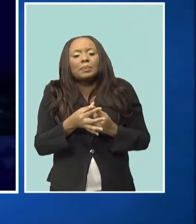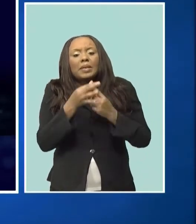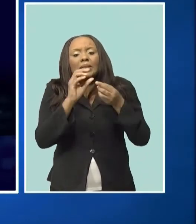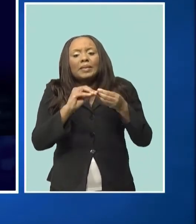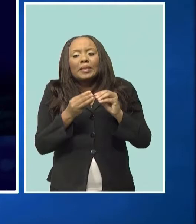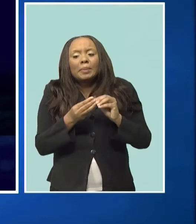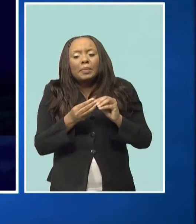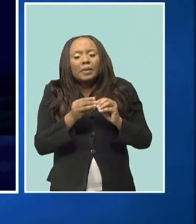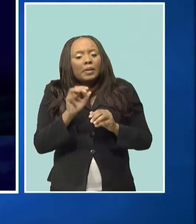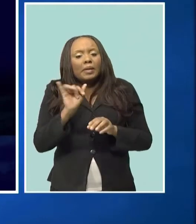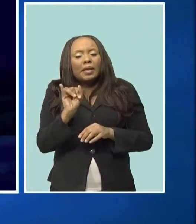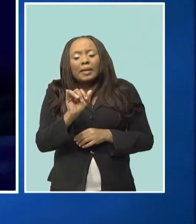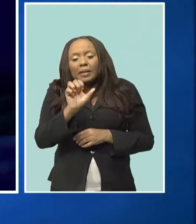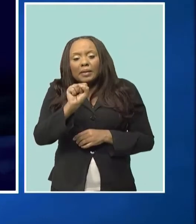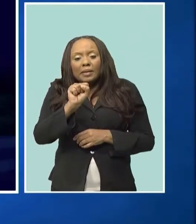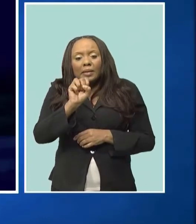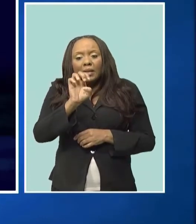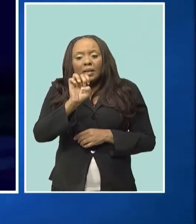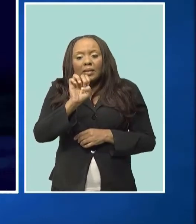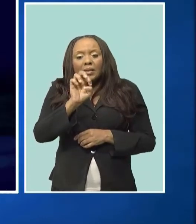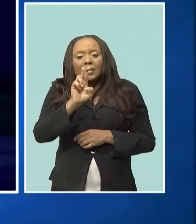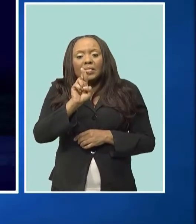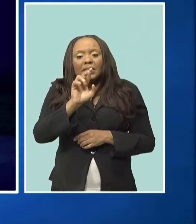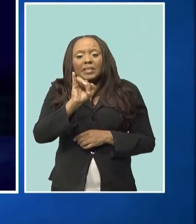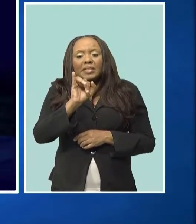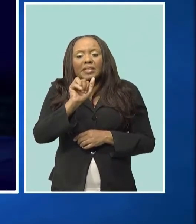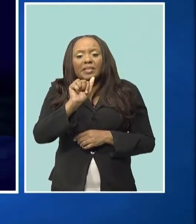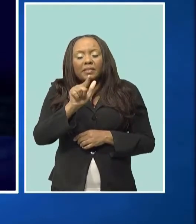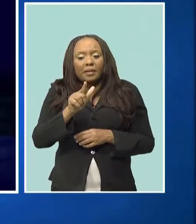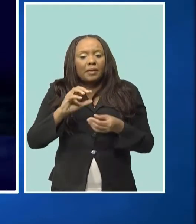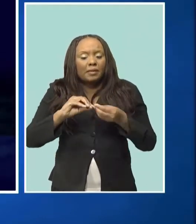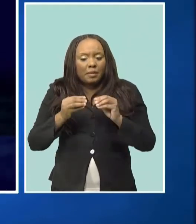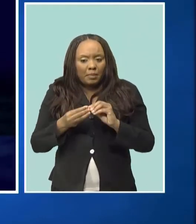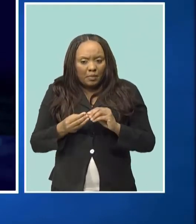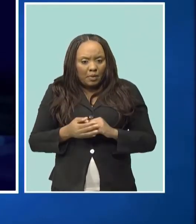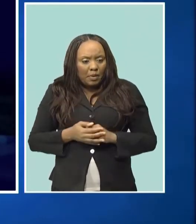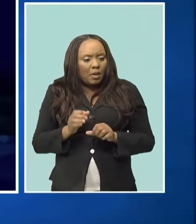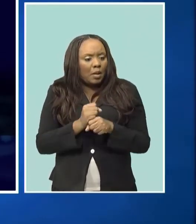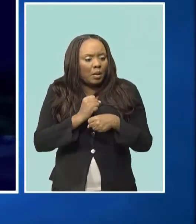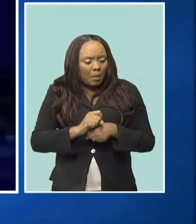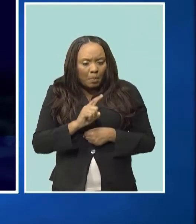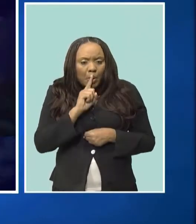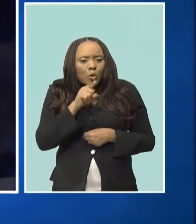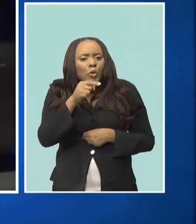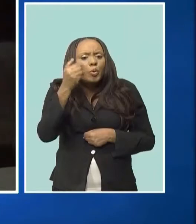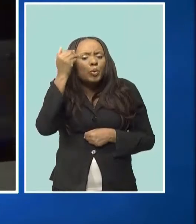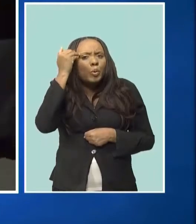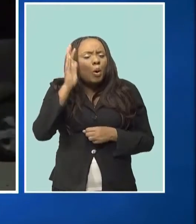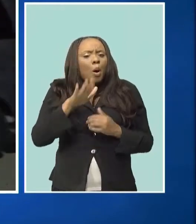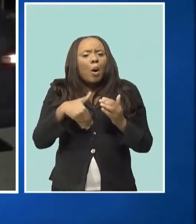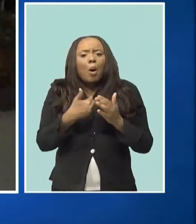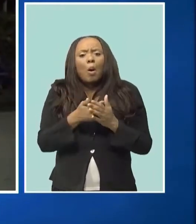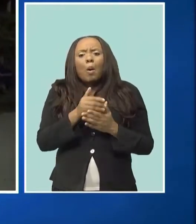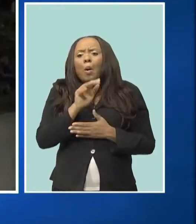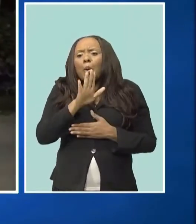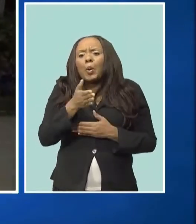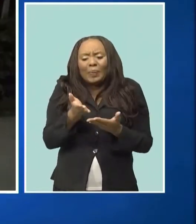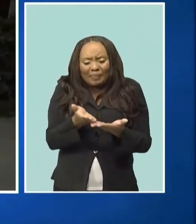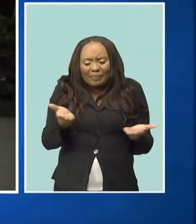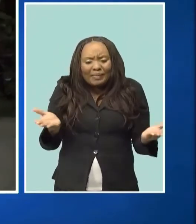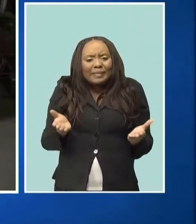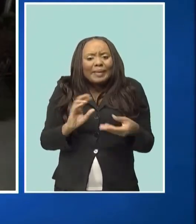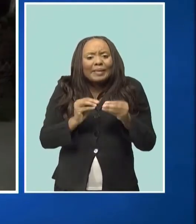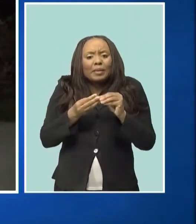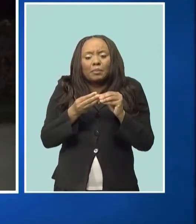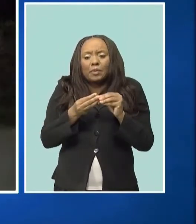commercial enterprises do not have proper marks on property and therefore cannot identify if